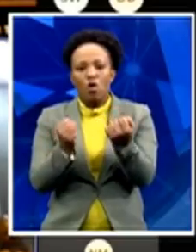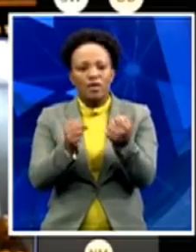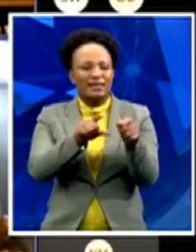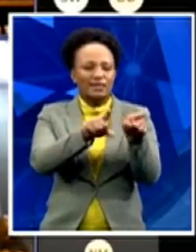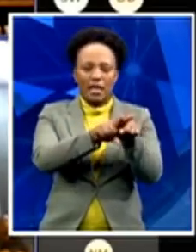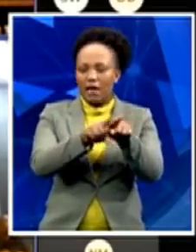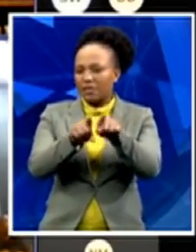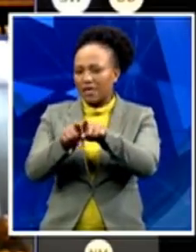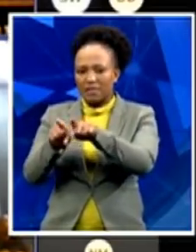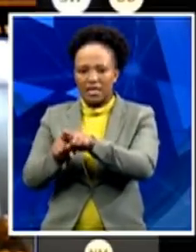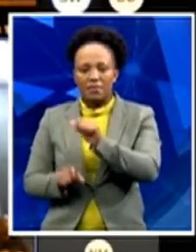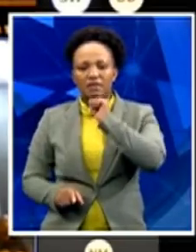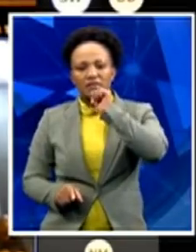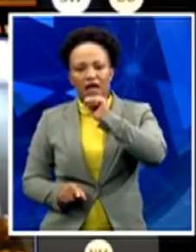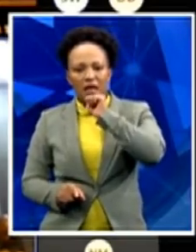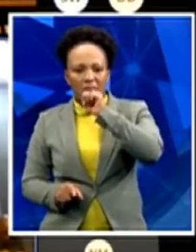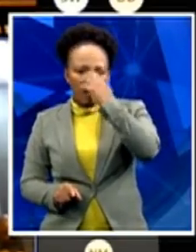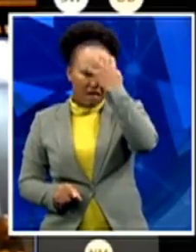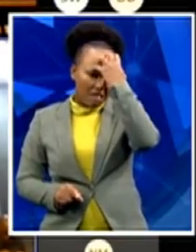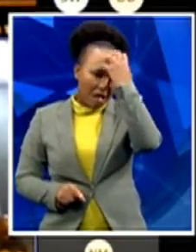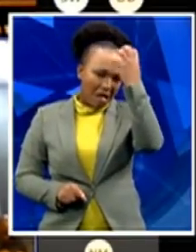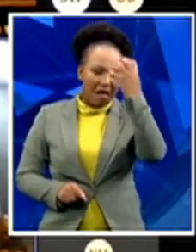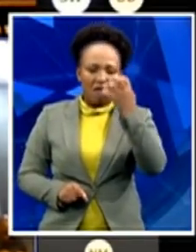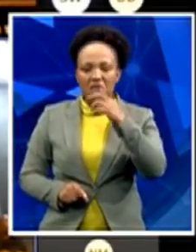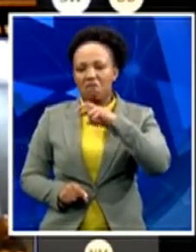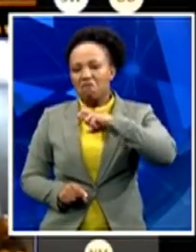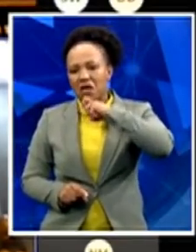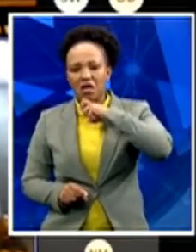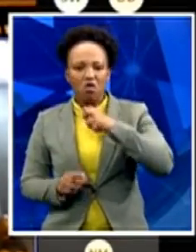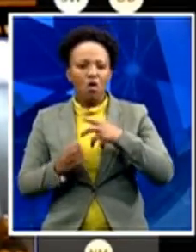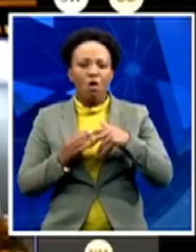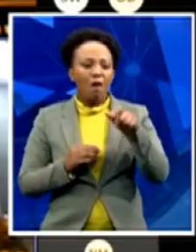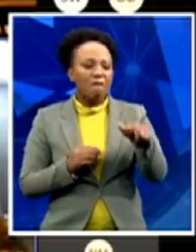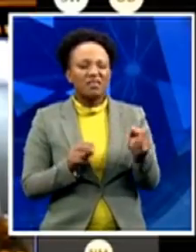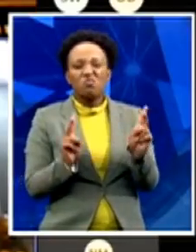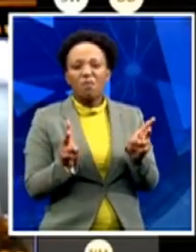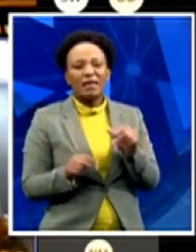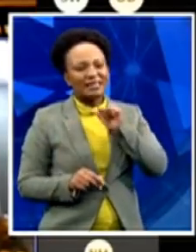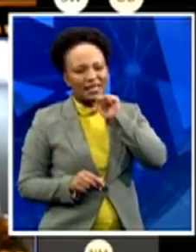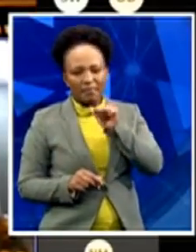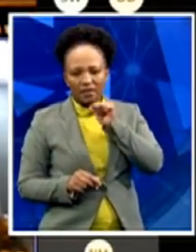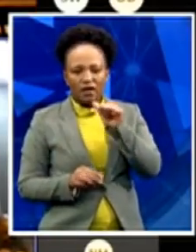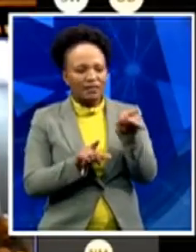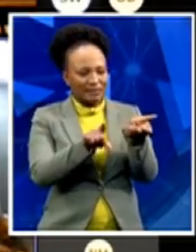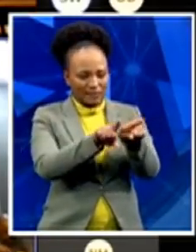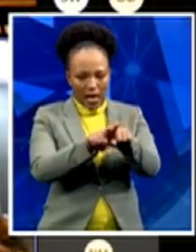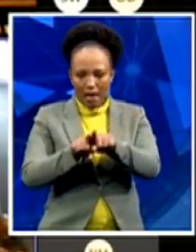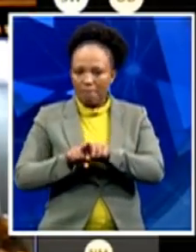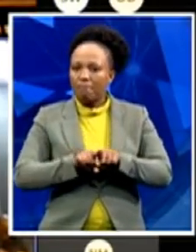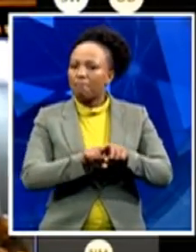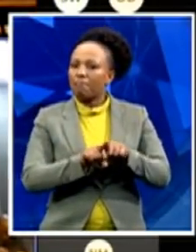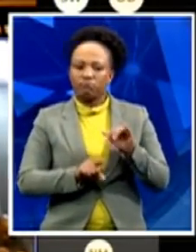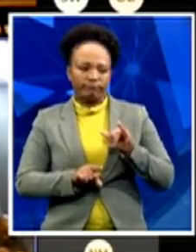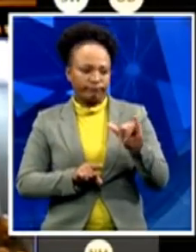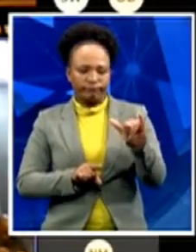paupers, they must be treated in the same way. And every day in our courts, litigants are told, even